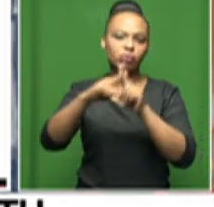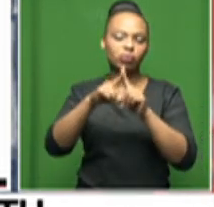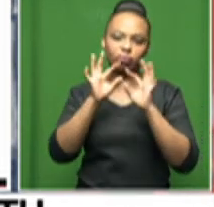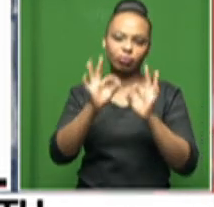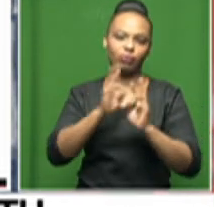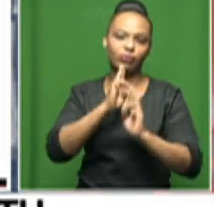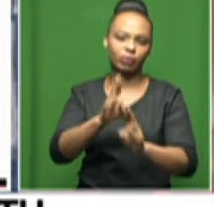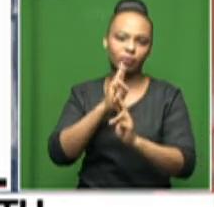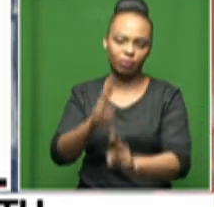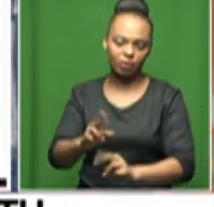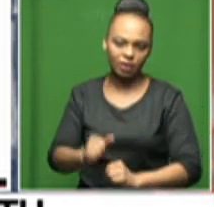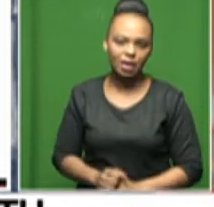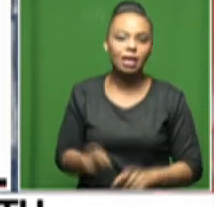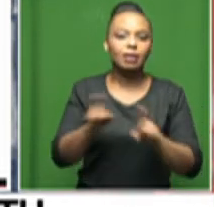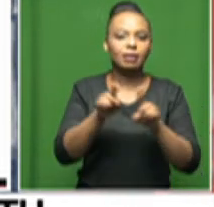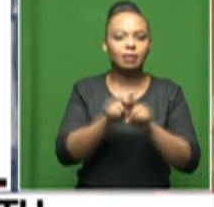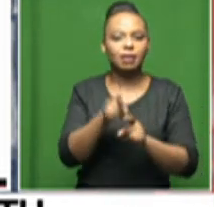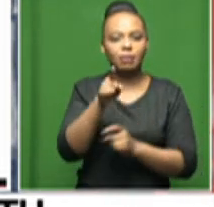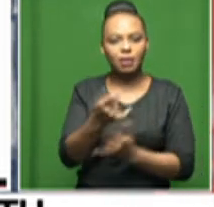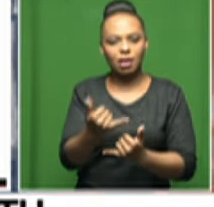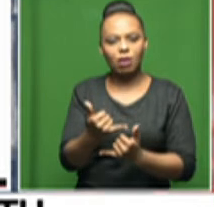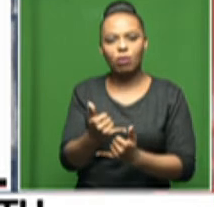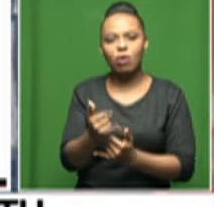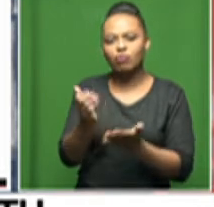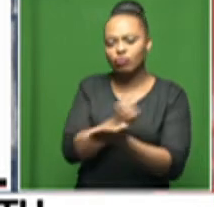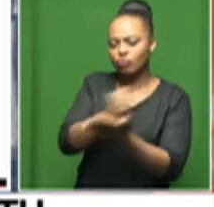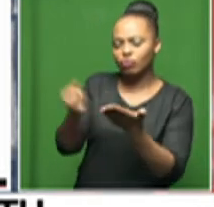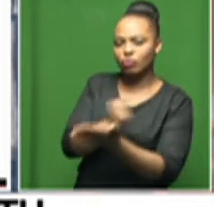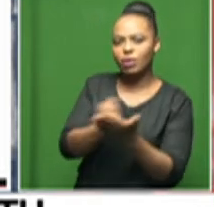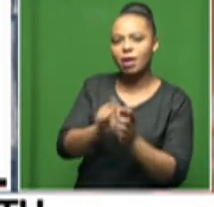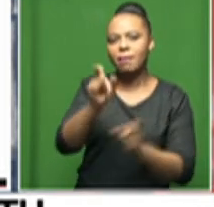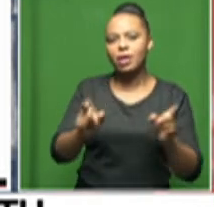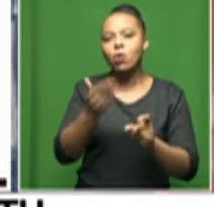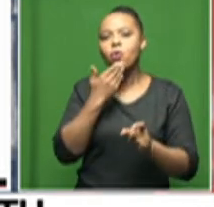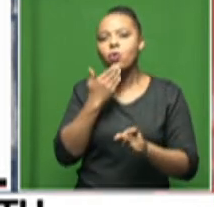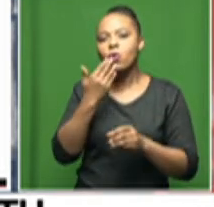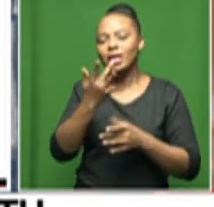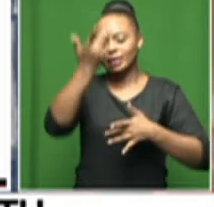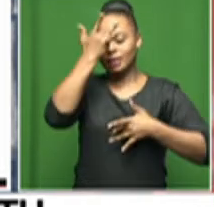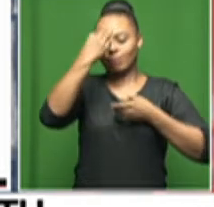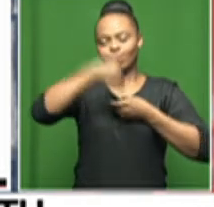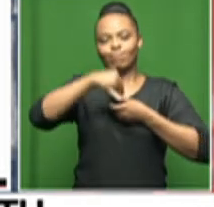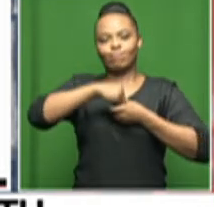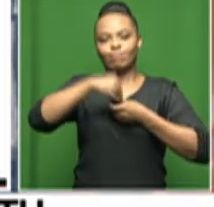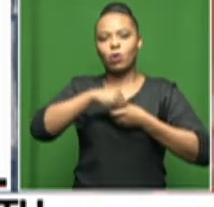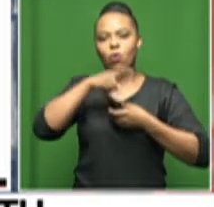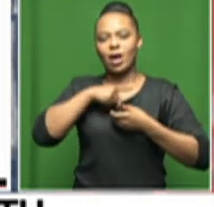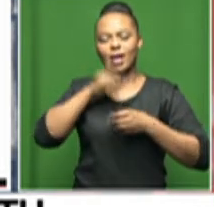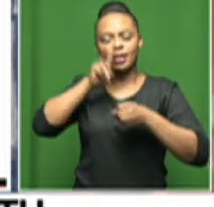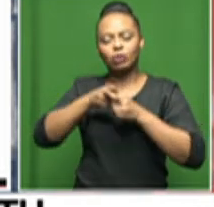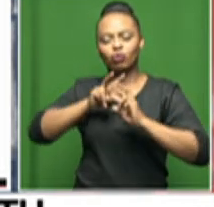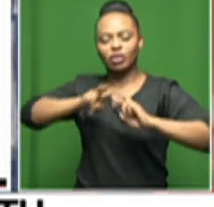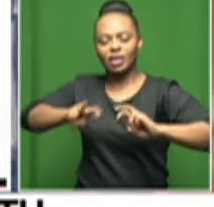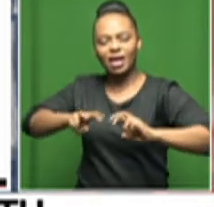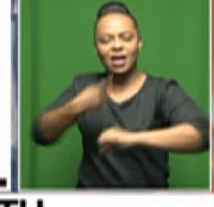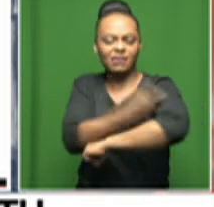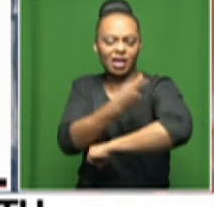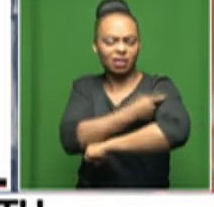representation, and we also enrolled people with lots of comorbidities, so we could answer the question how this vaccine works with people